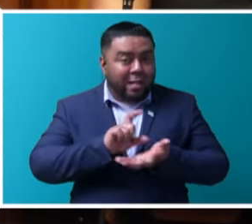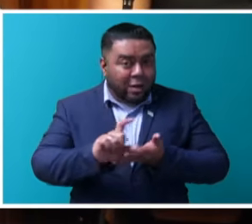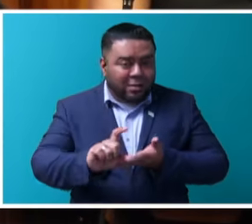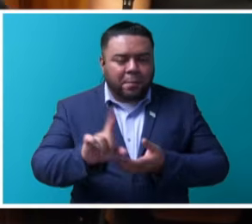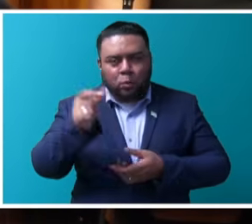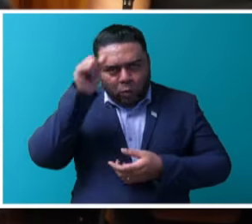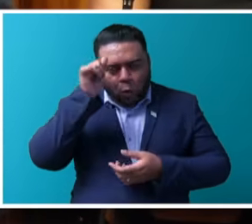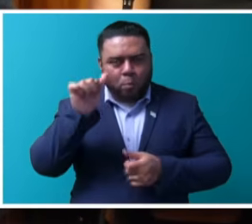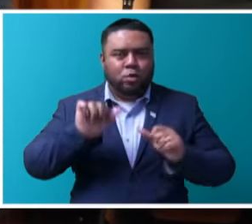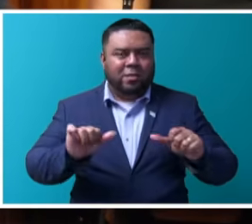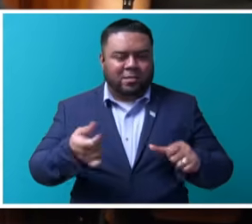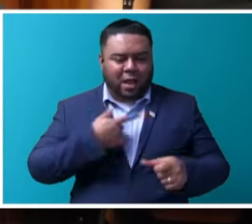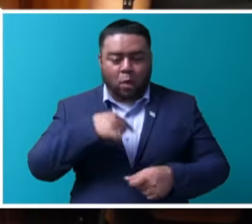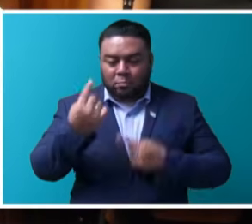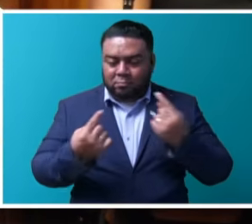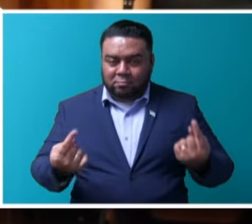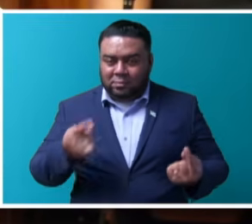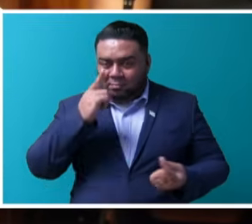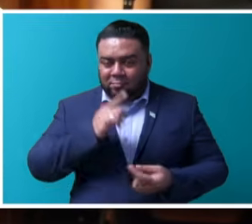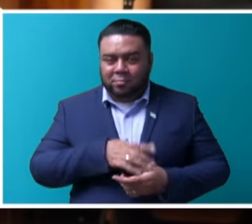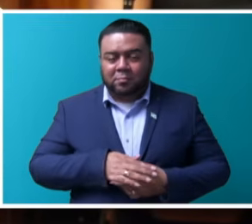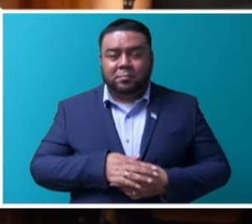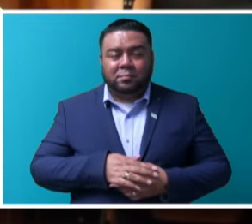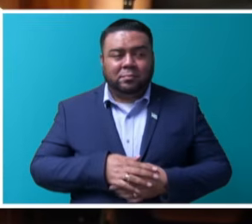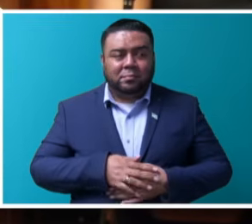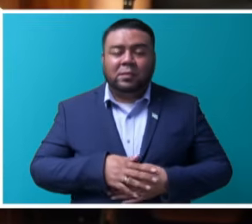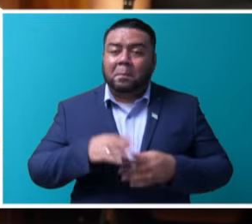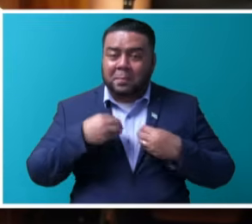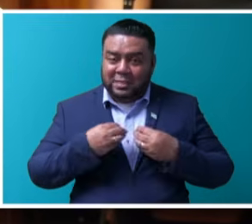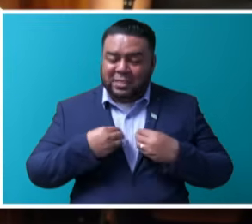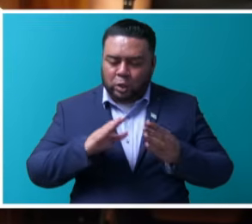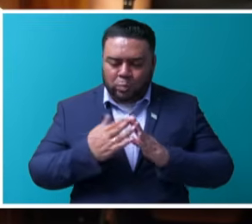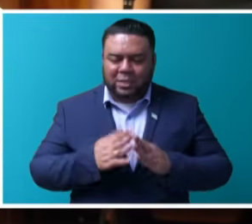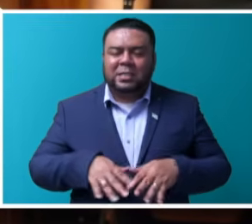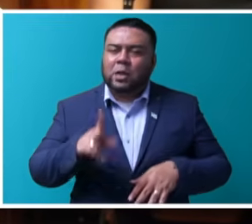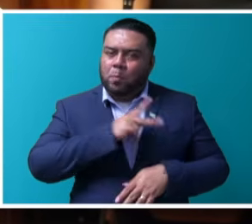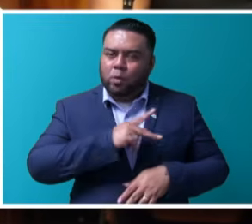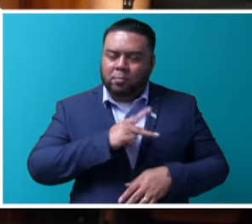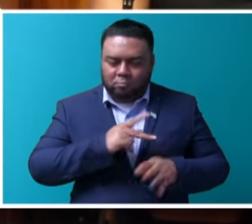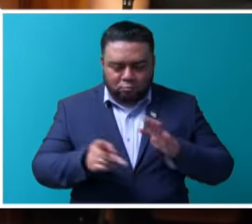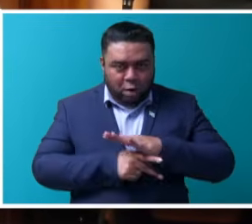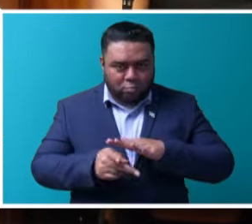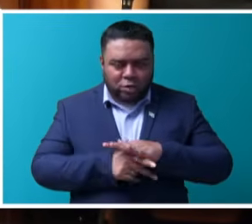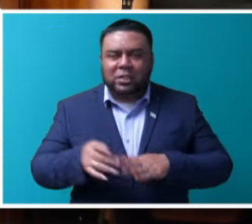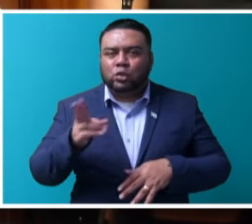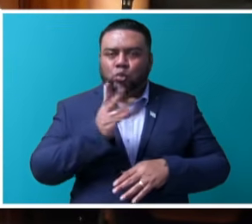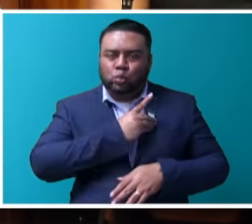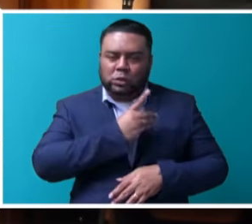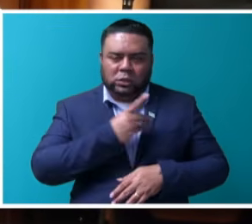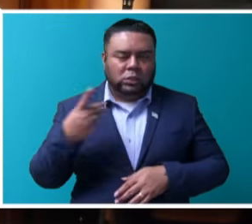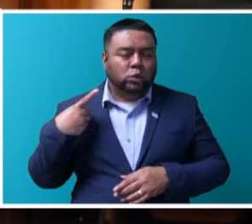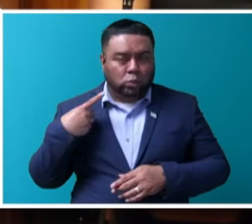that protecting our citizens, businesses, and communities is our primary duty. The budget